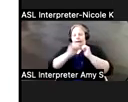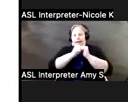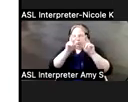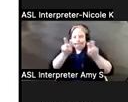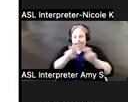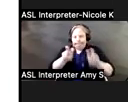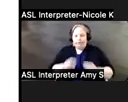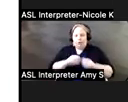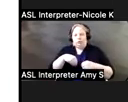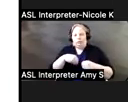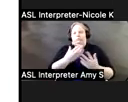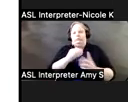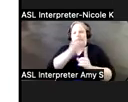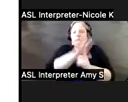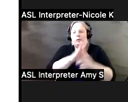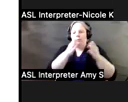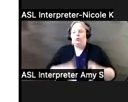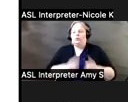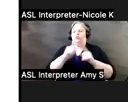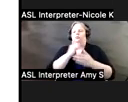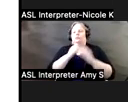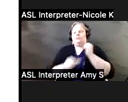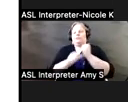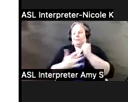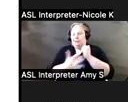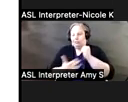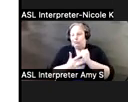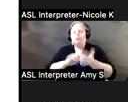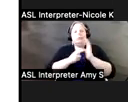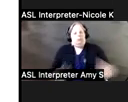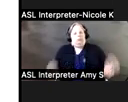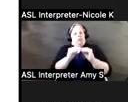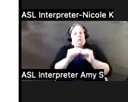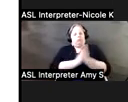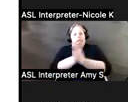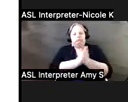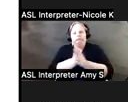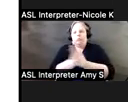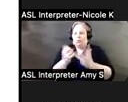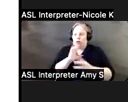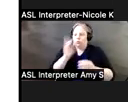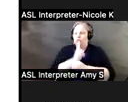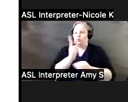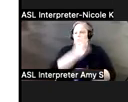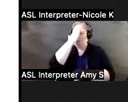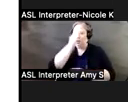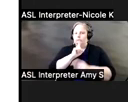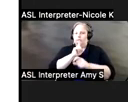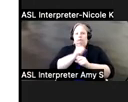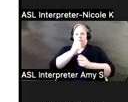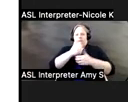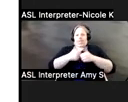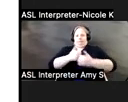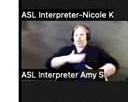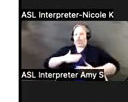assistive technology is that one, it increases motivation to use equipment, because if a person's using it for something they enjoy doing, they're more likely to use it for other things, and